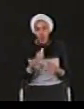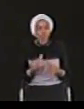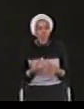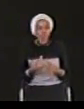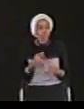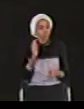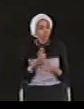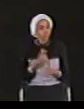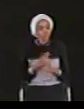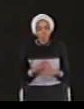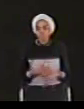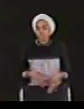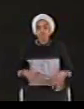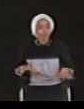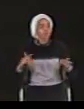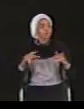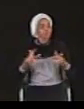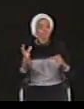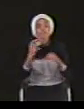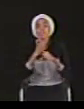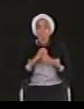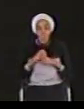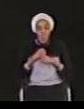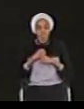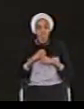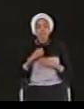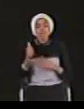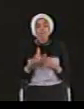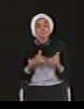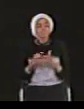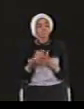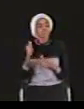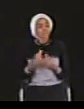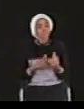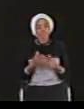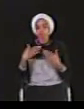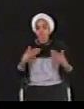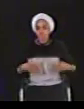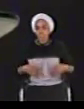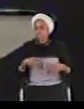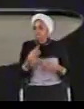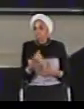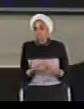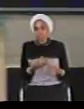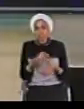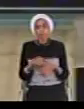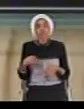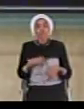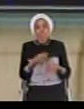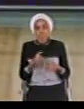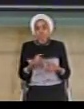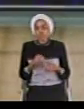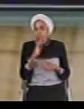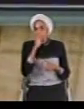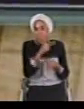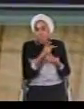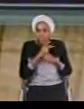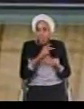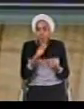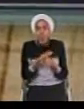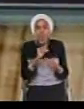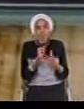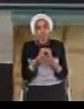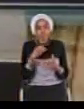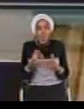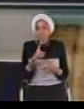in everything that everybody says every time. We need to be aware of the fact that